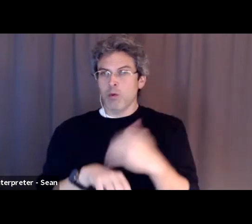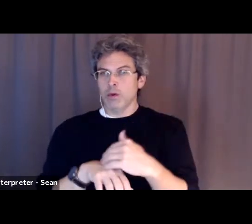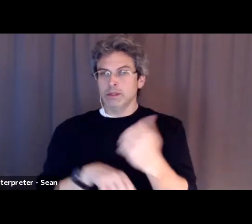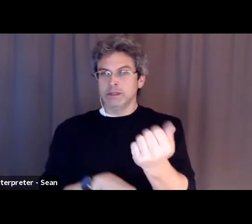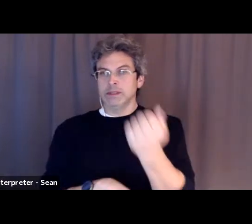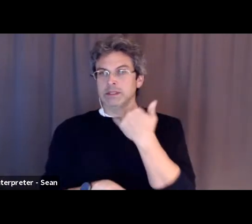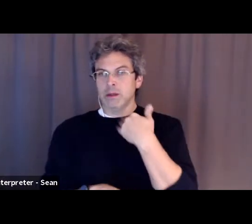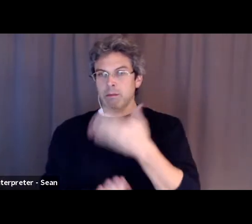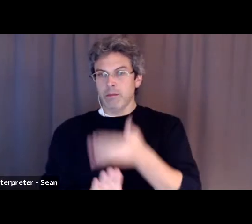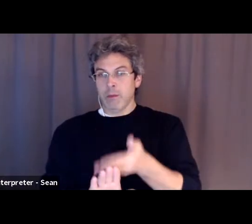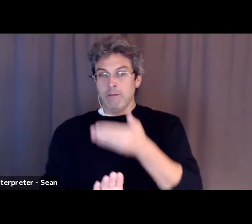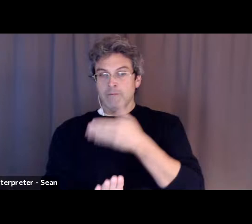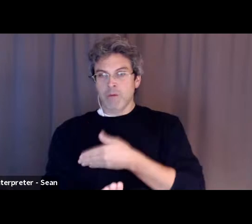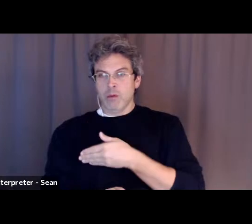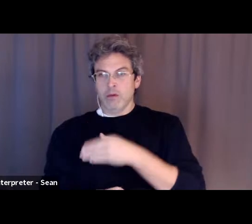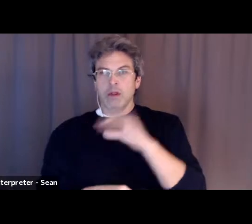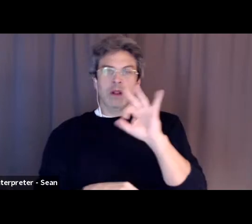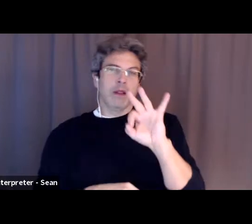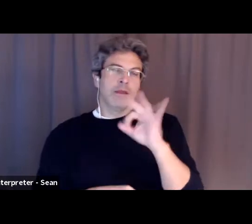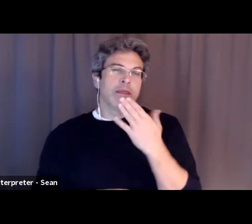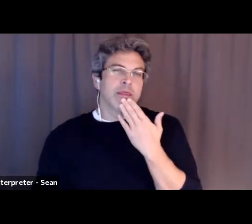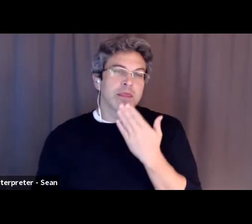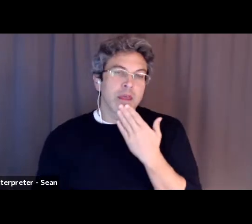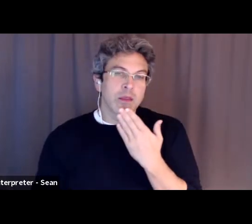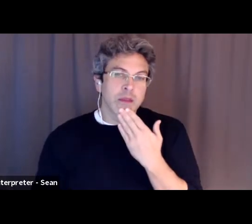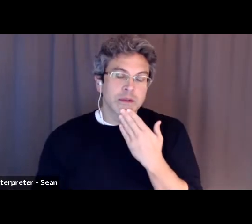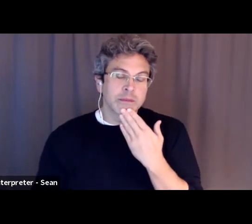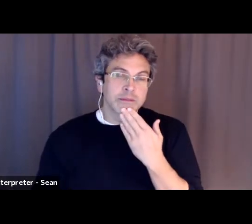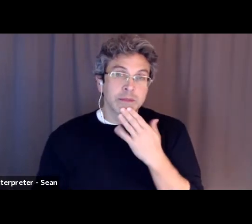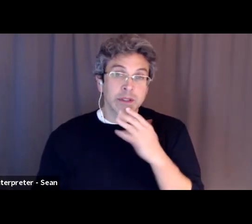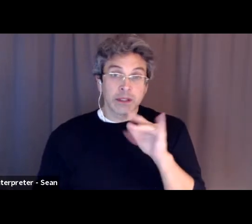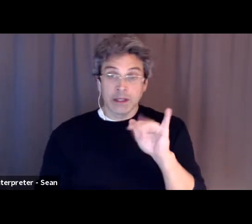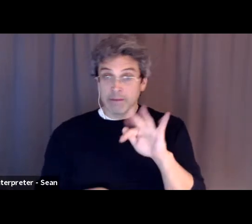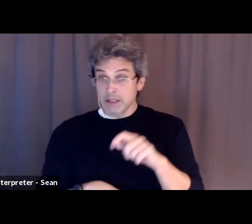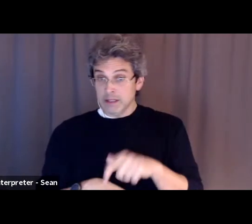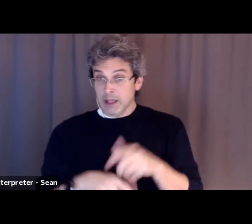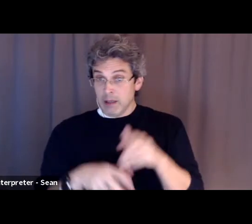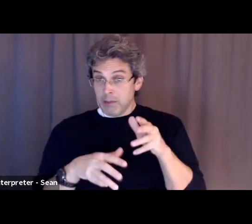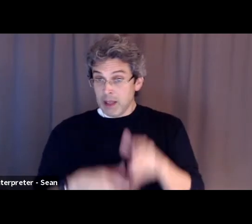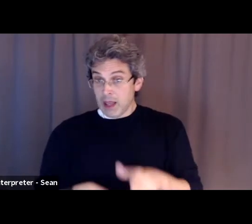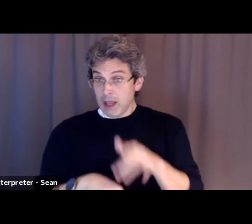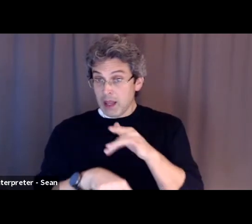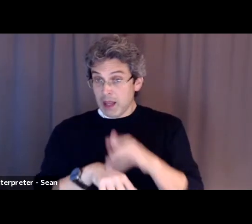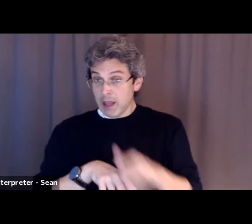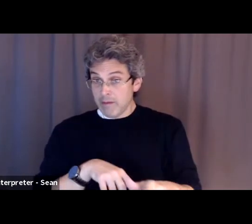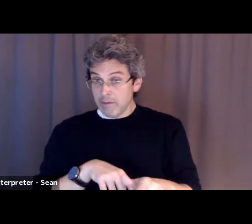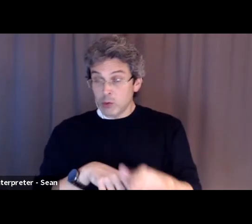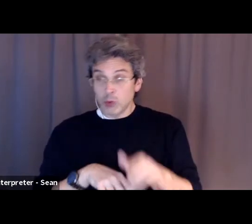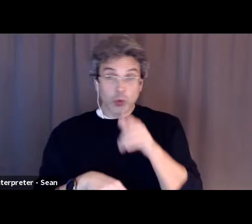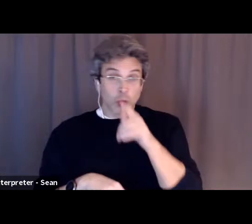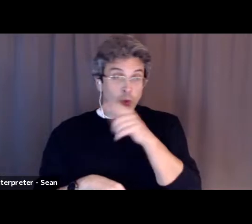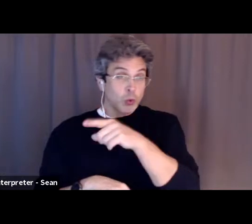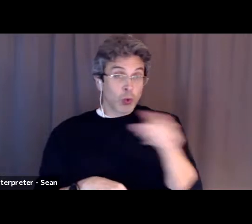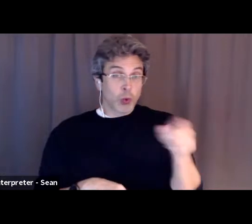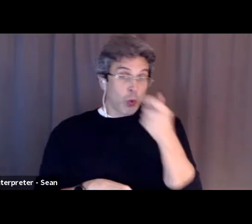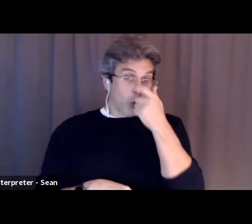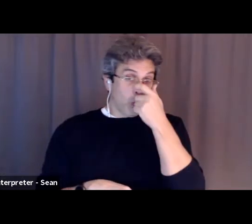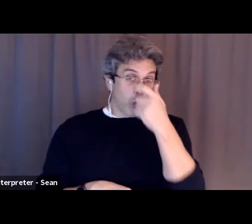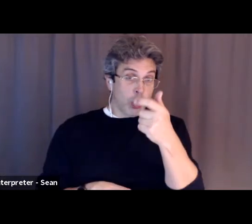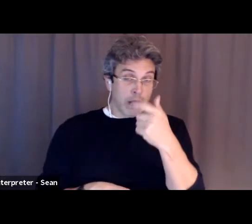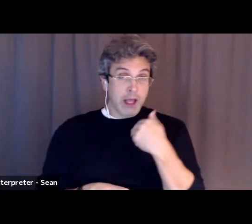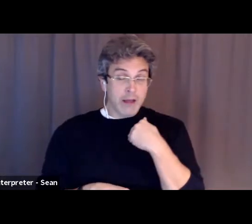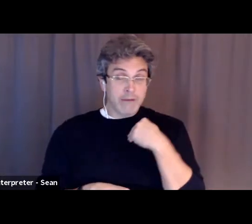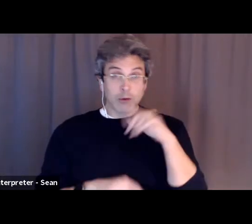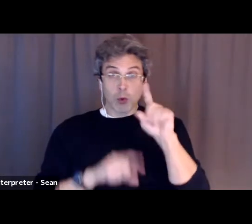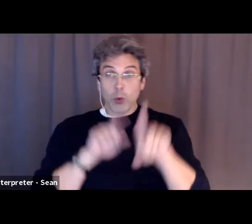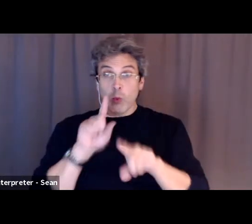that. Time permitting, if there are questions from those of you who are watching this, we would also